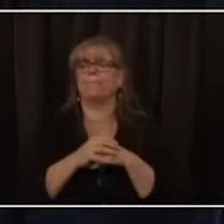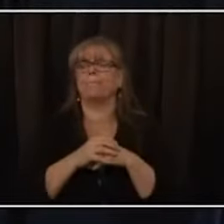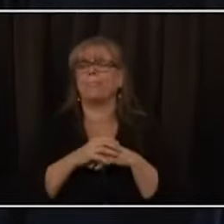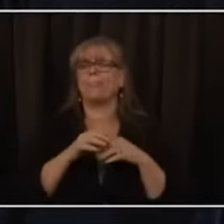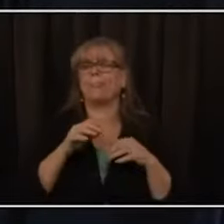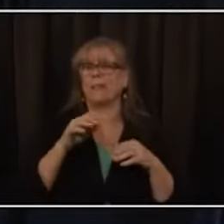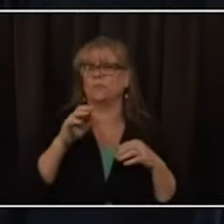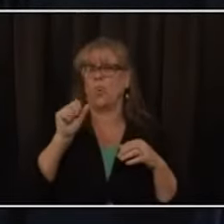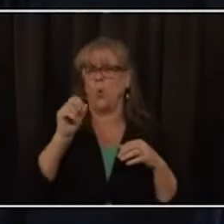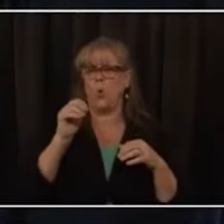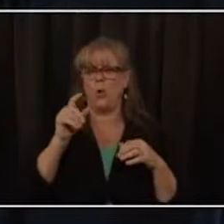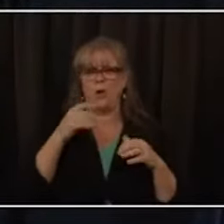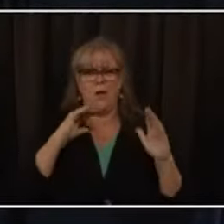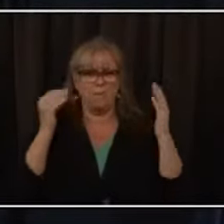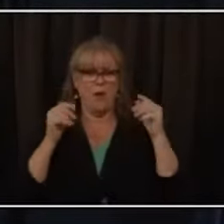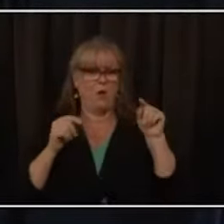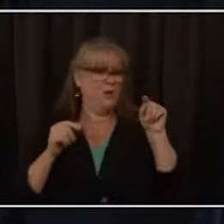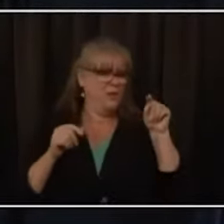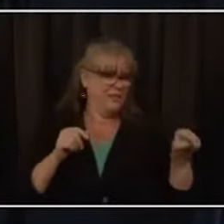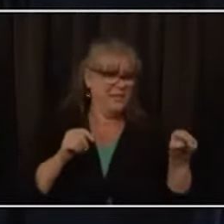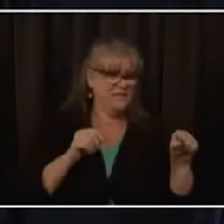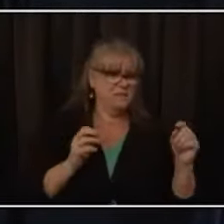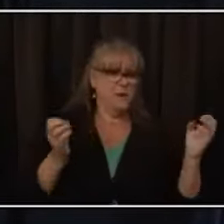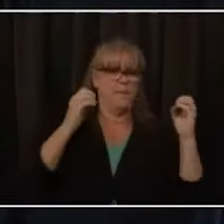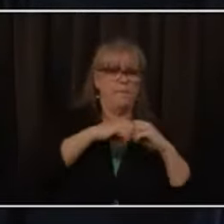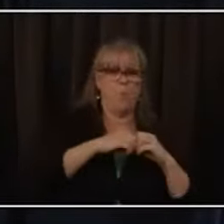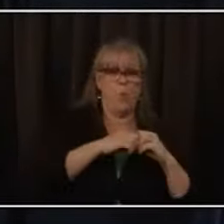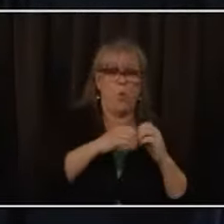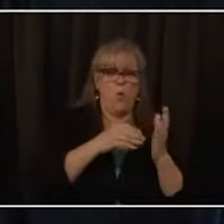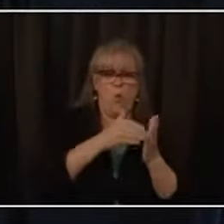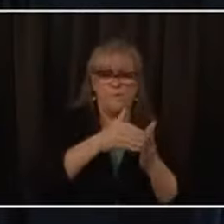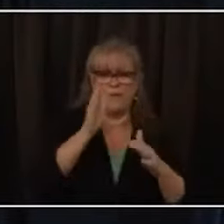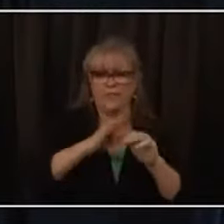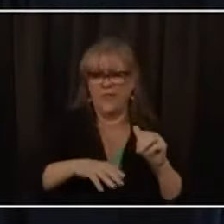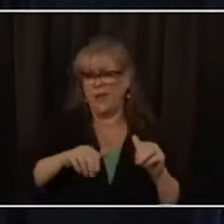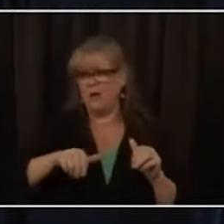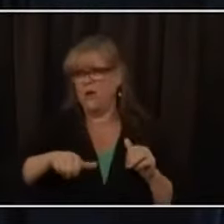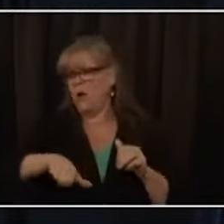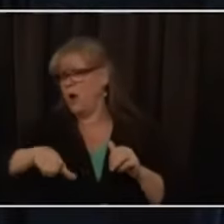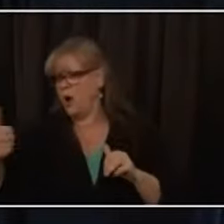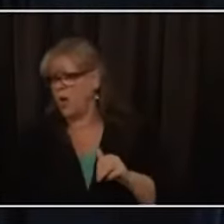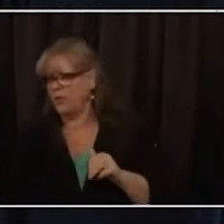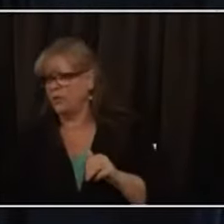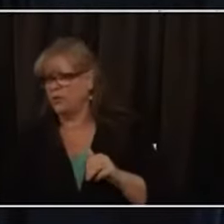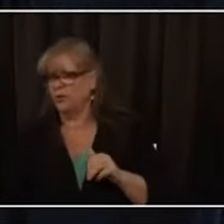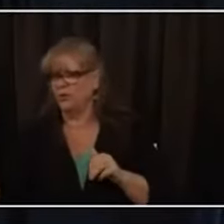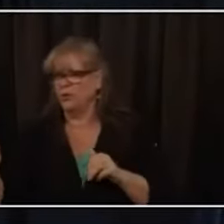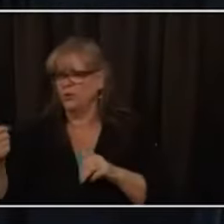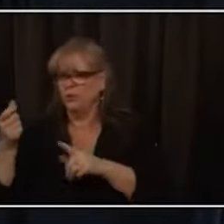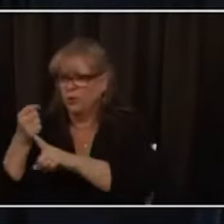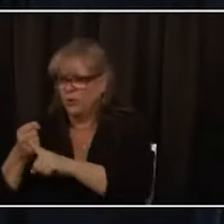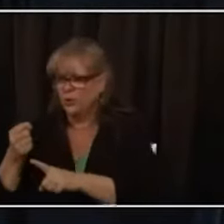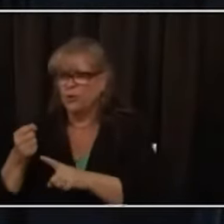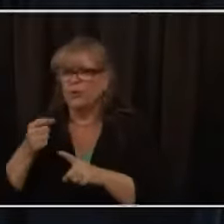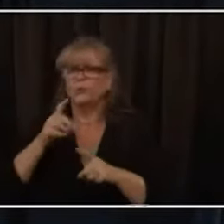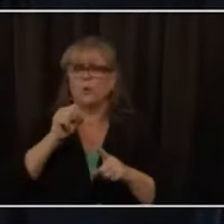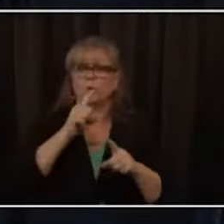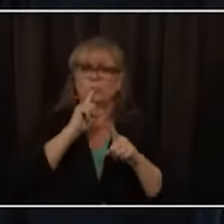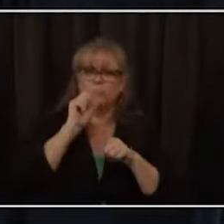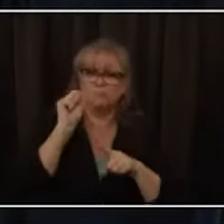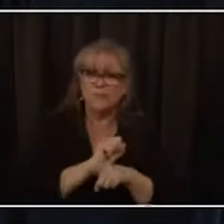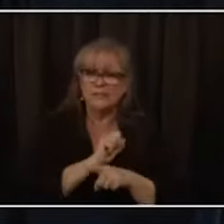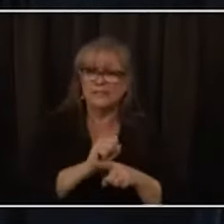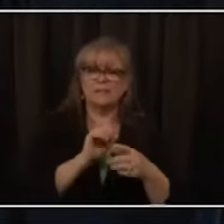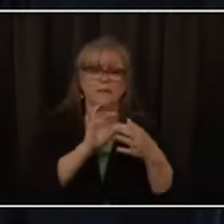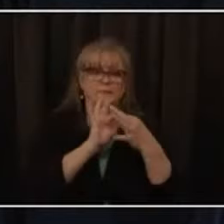frequency, or are they more common, more often, and do they potentially signal an association between vaccination and